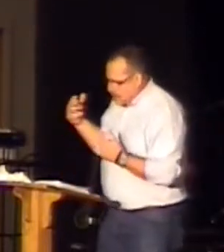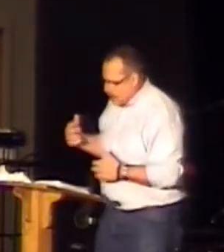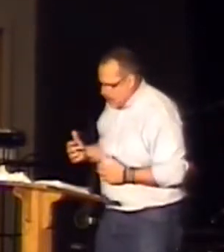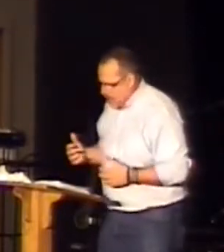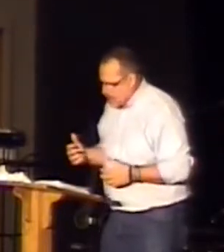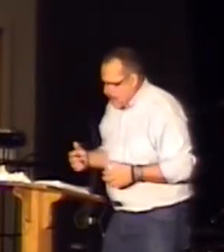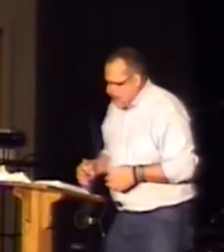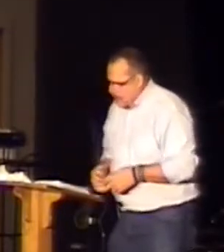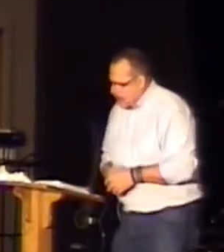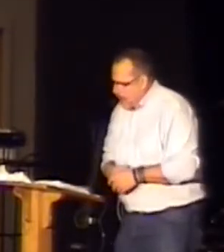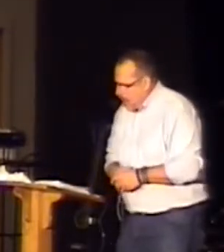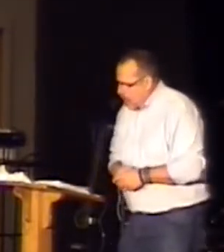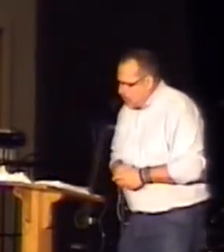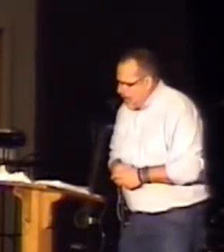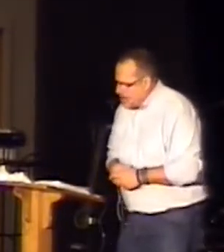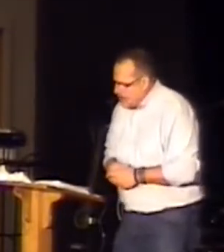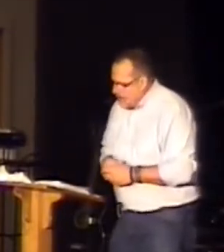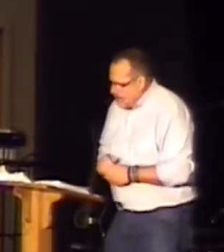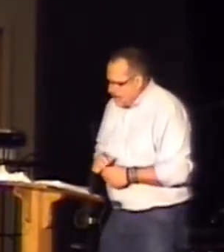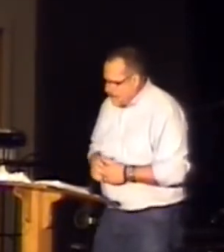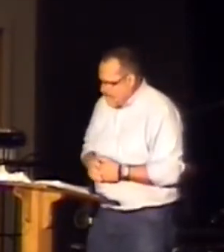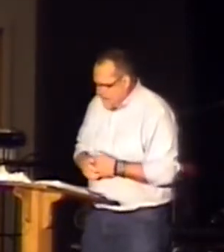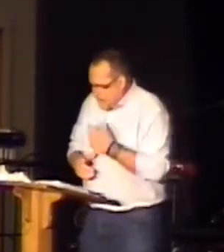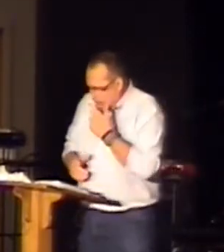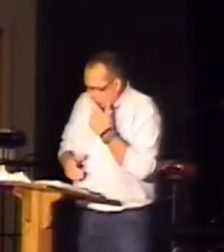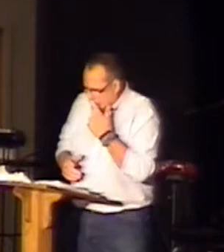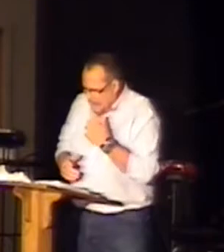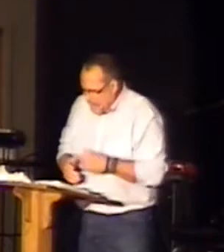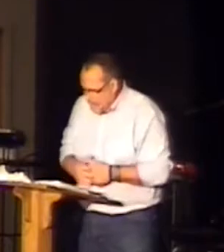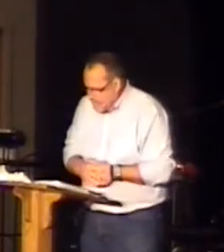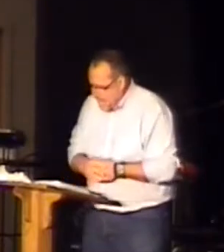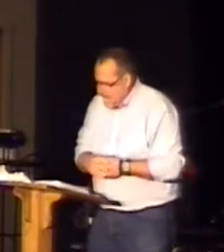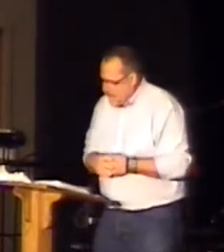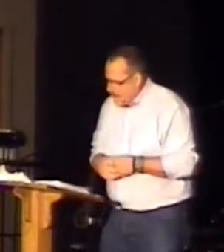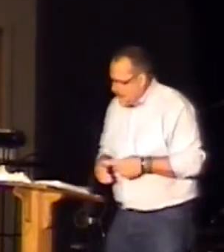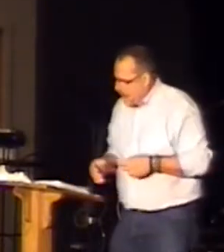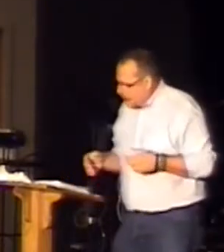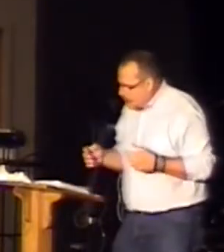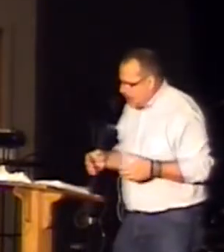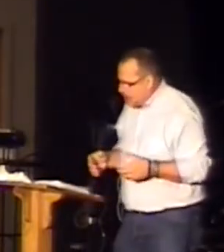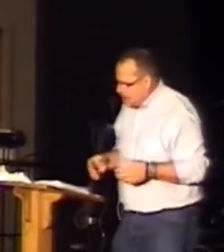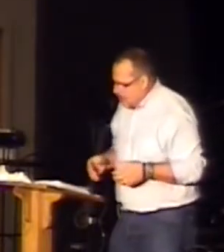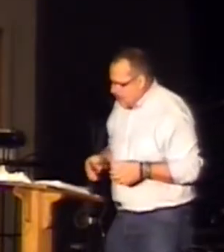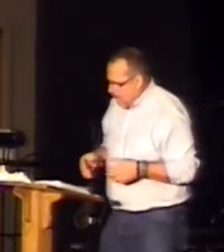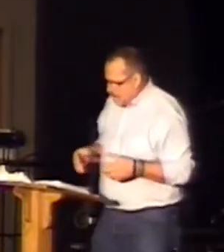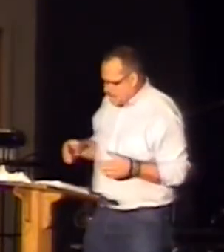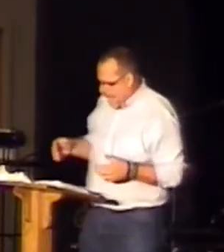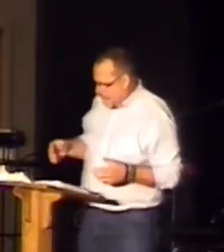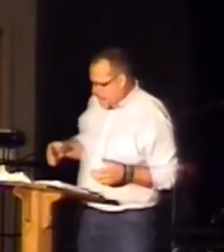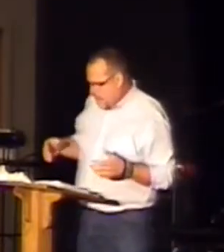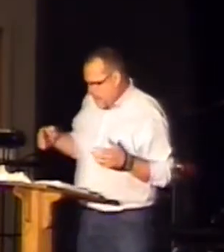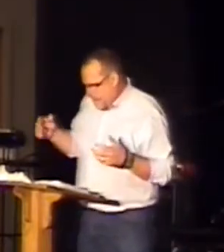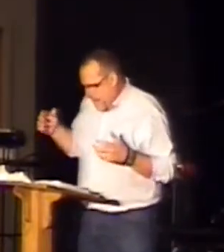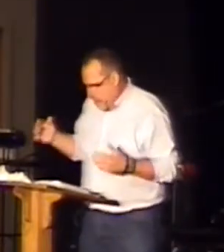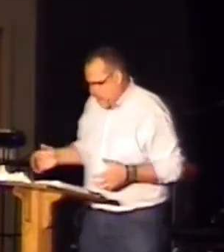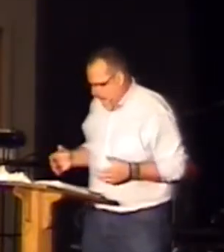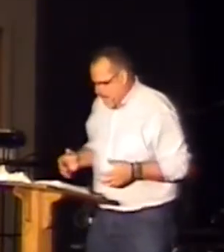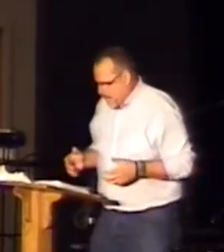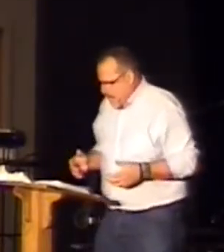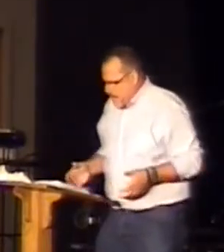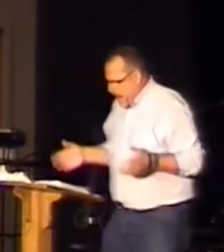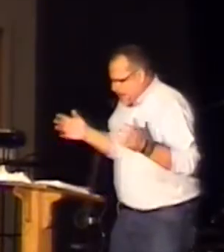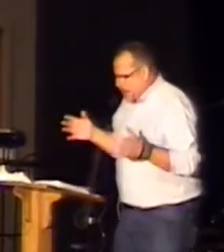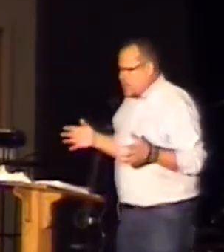waters decreased. Then the ark rested in the seventh month, the seventh day of the month, on the mountains of